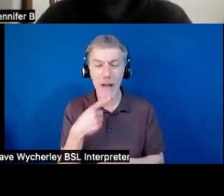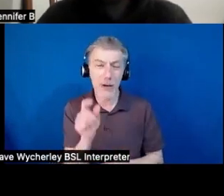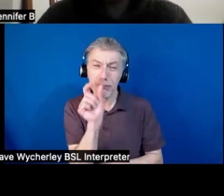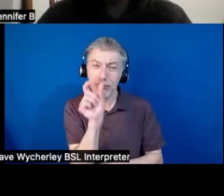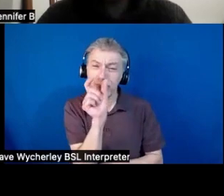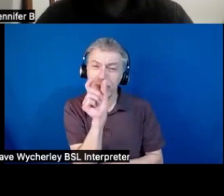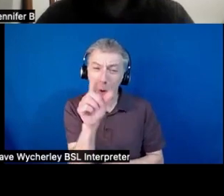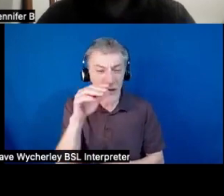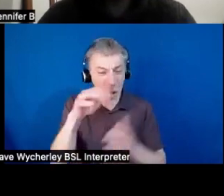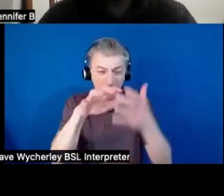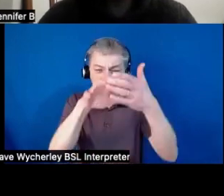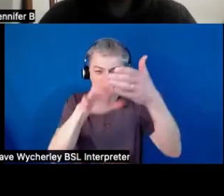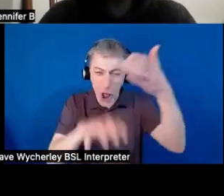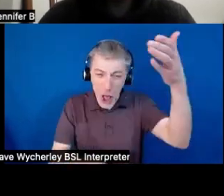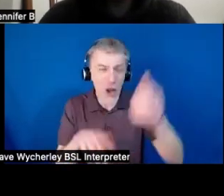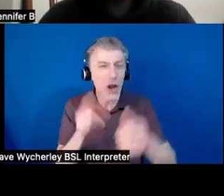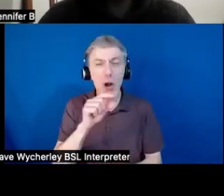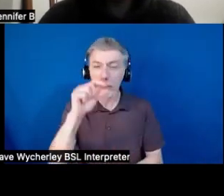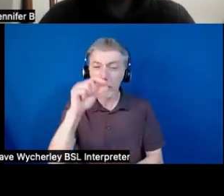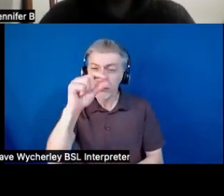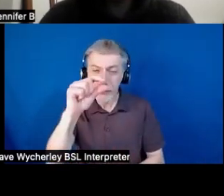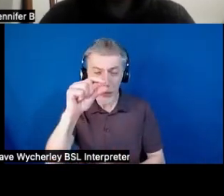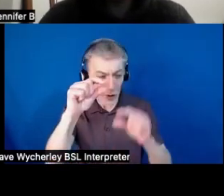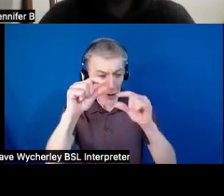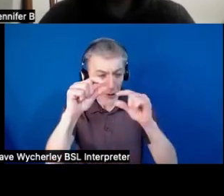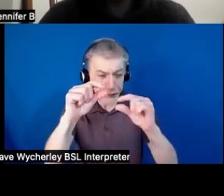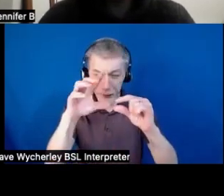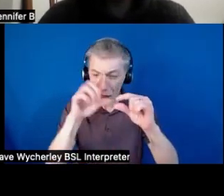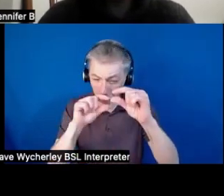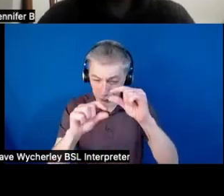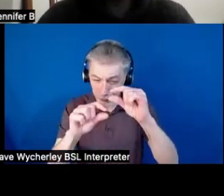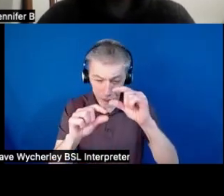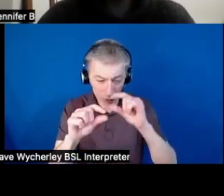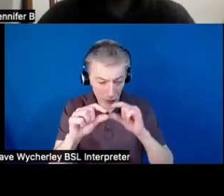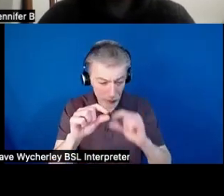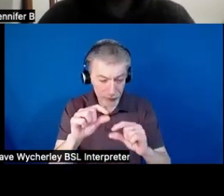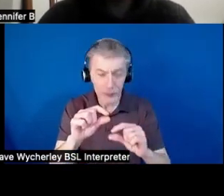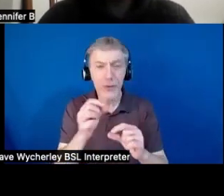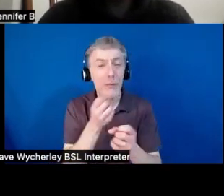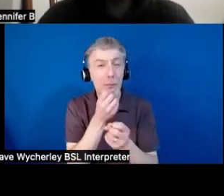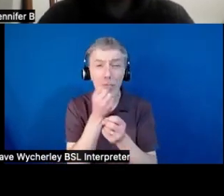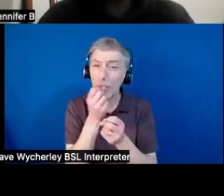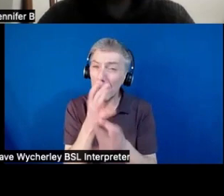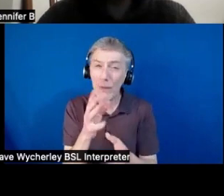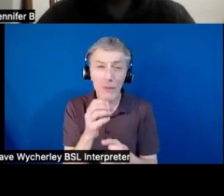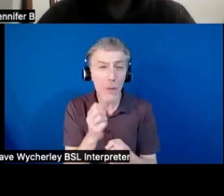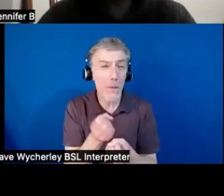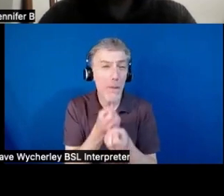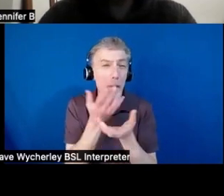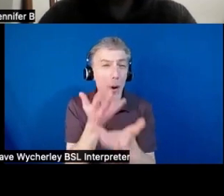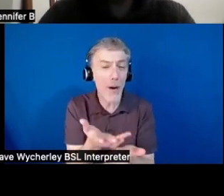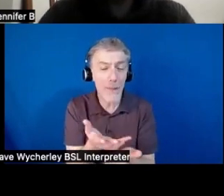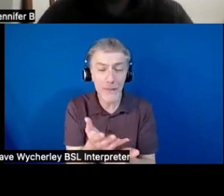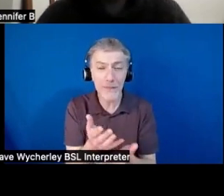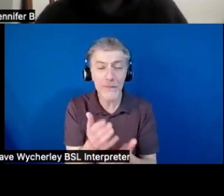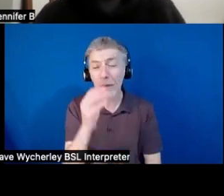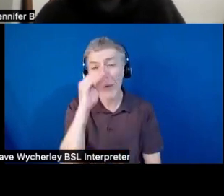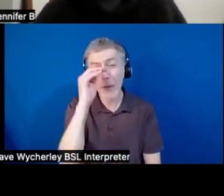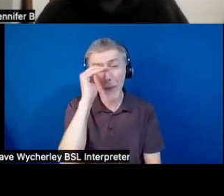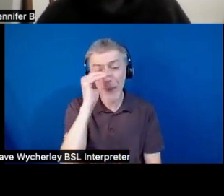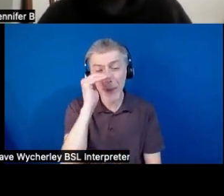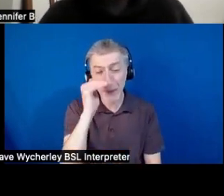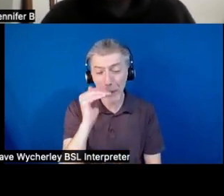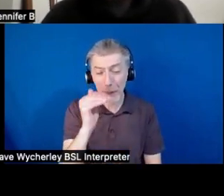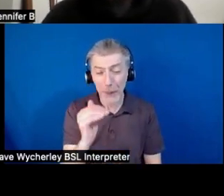pieces of text for the moment that are very poetic and very beautiful. And this blog was eventually published as a very short